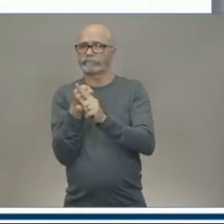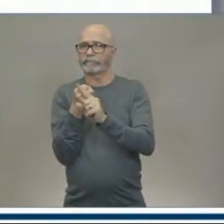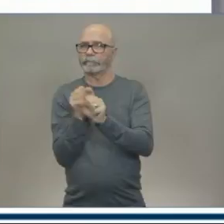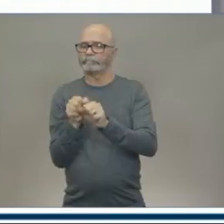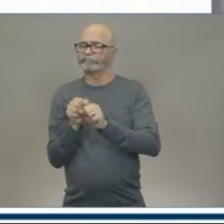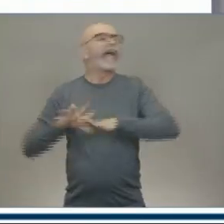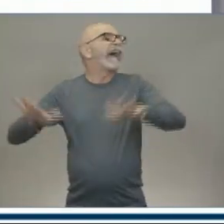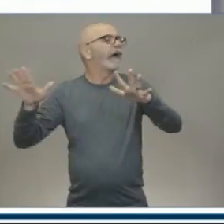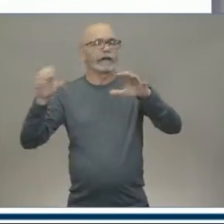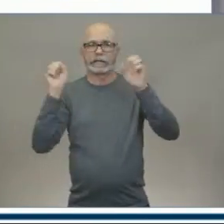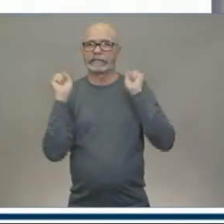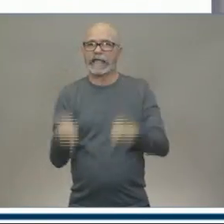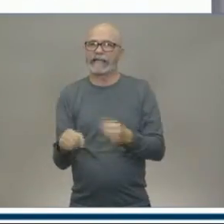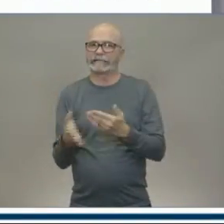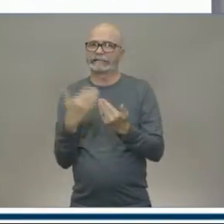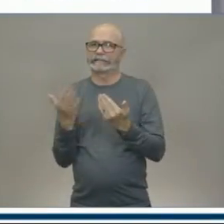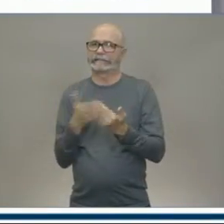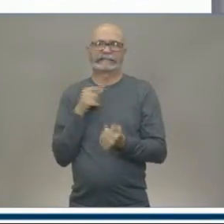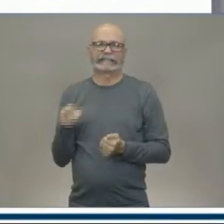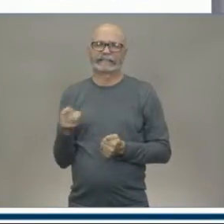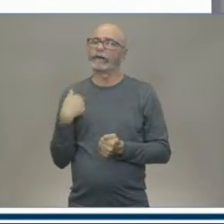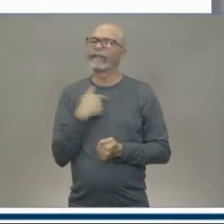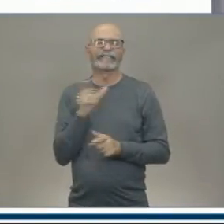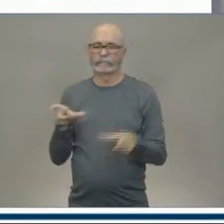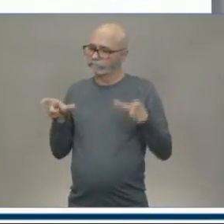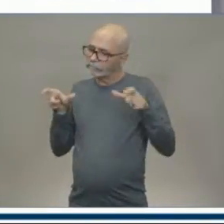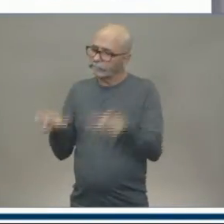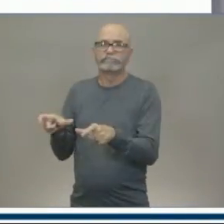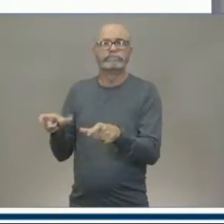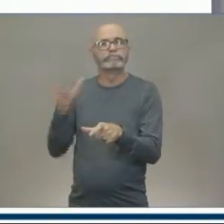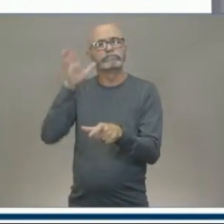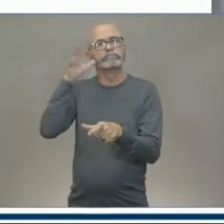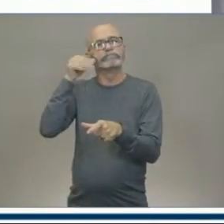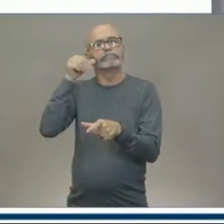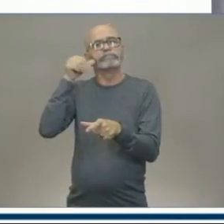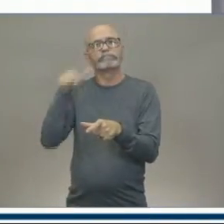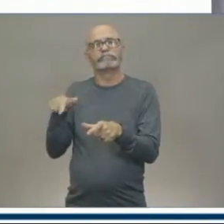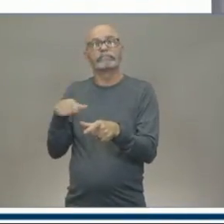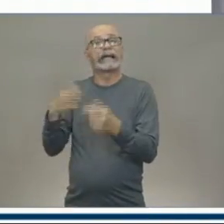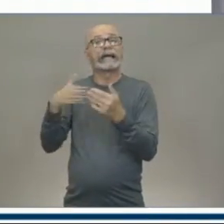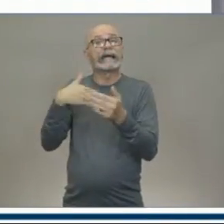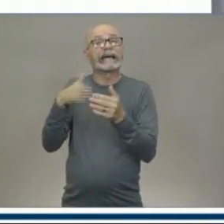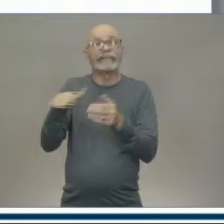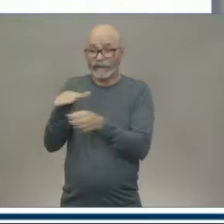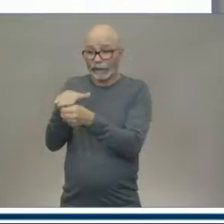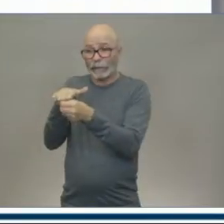we are wrapping our arms around greater Halifax area, where COVID is starting to take hold.